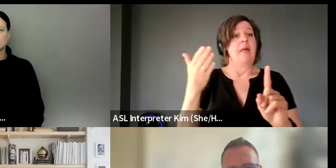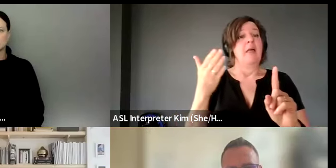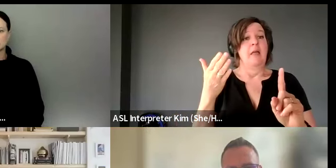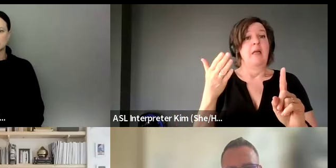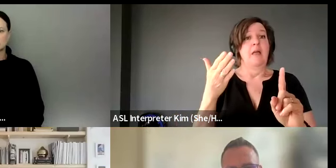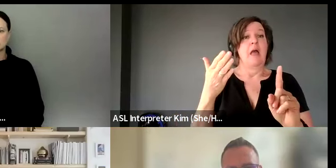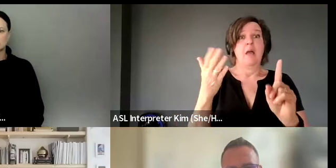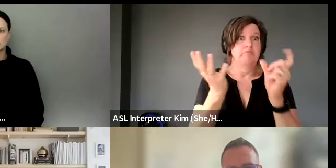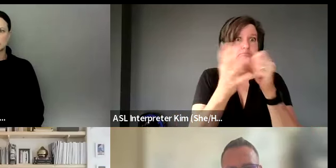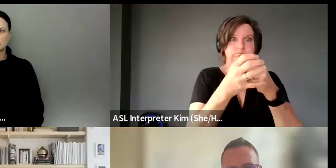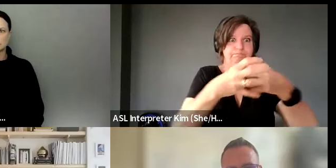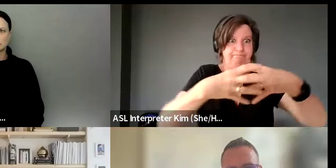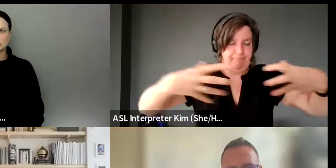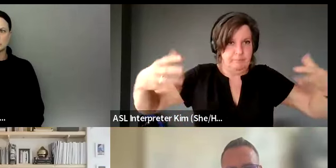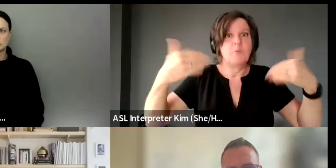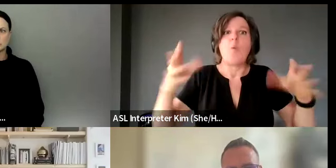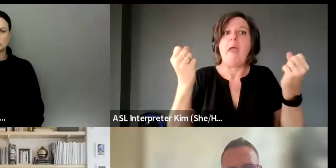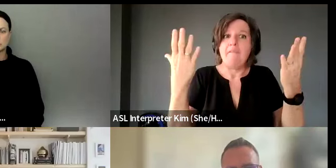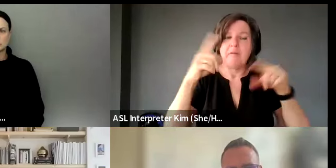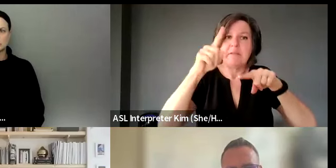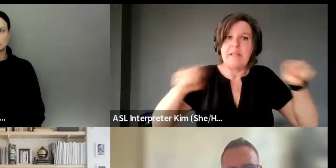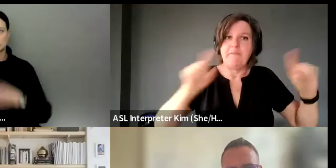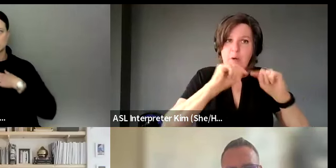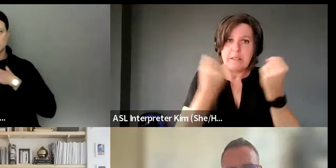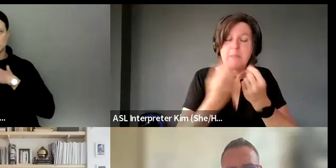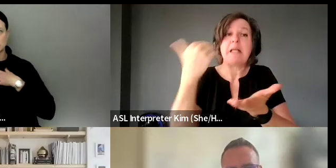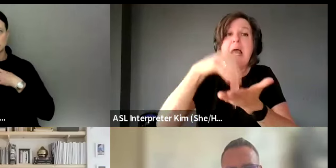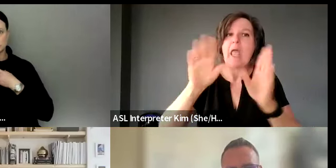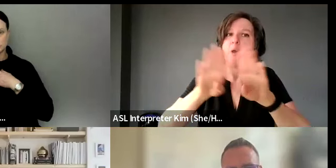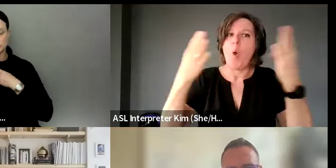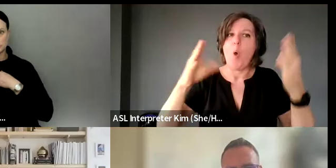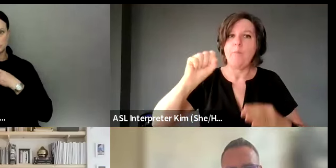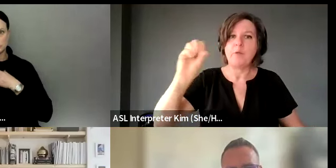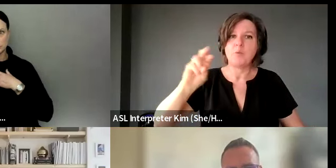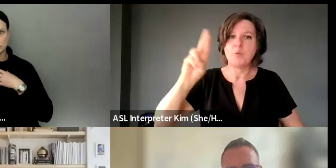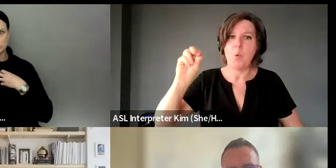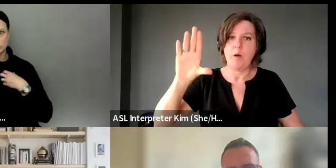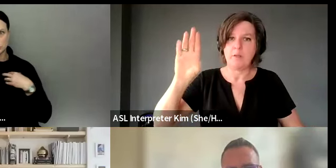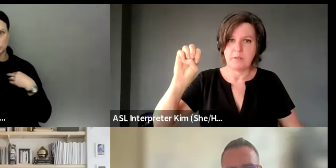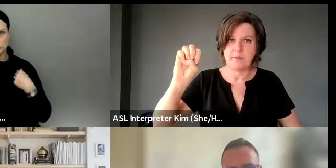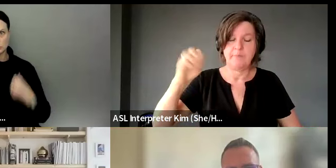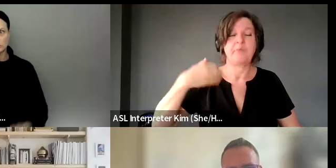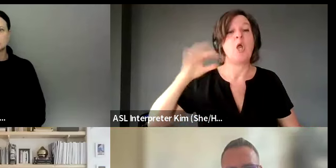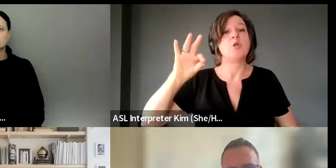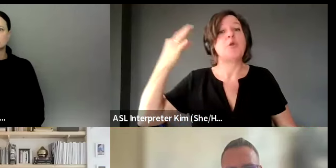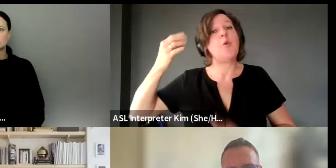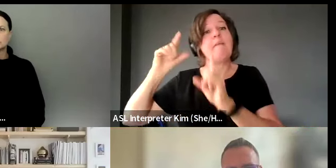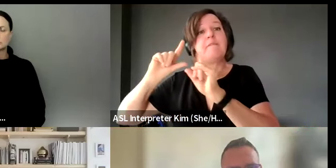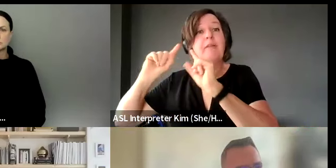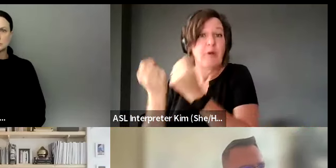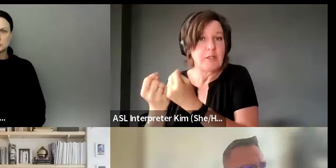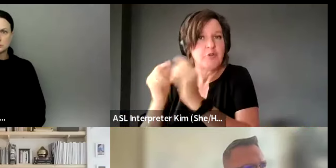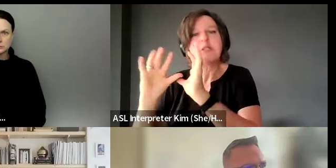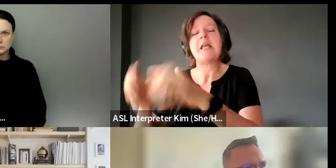into, so we have lots of different teams, and this is like also, it's open source, and you have the French team, like for instance,